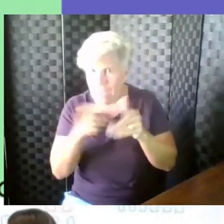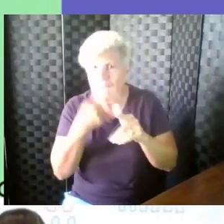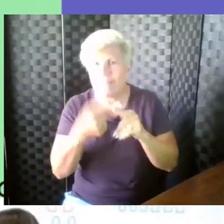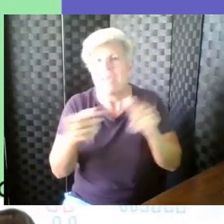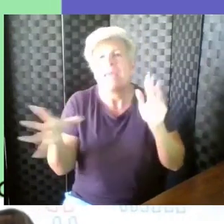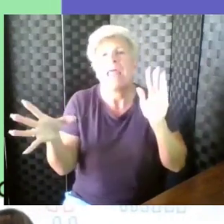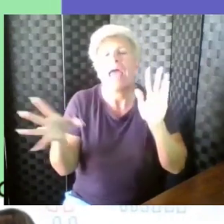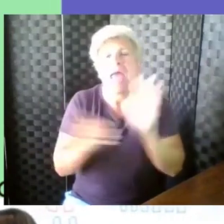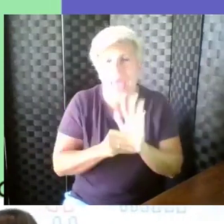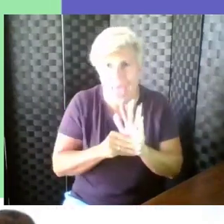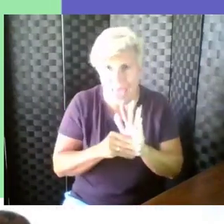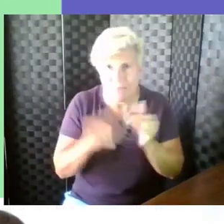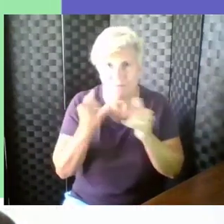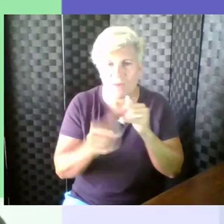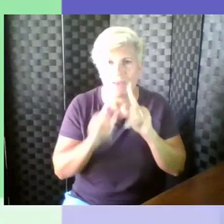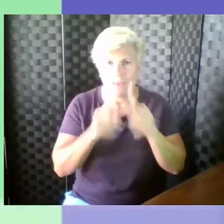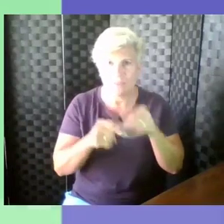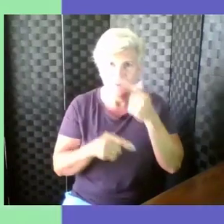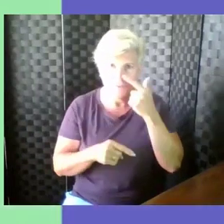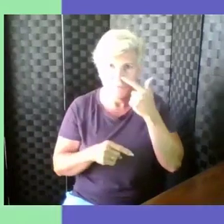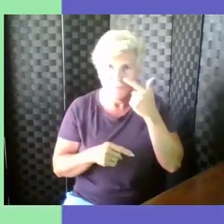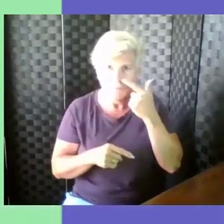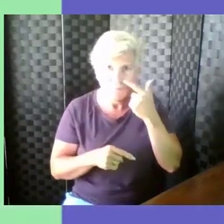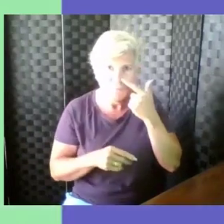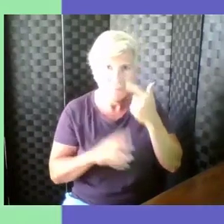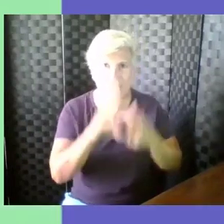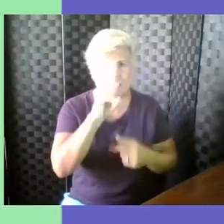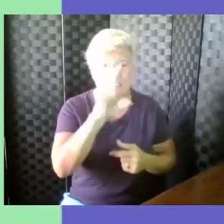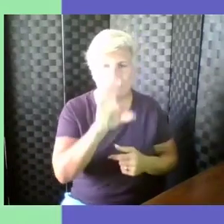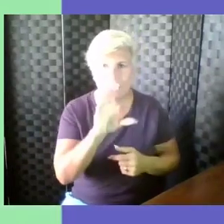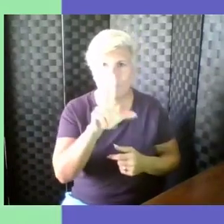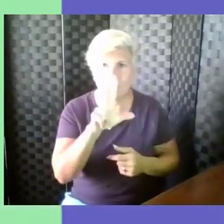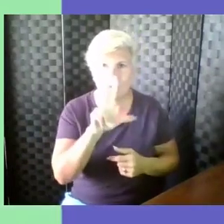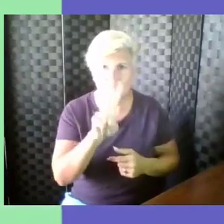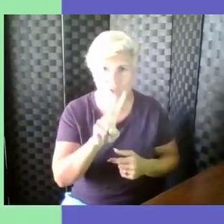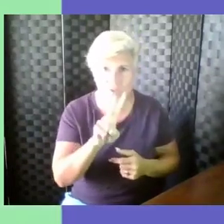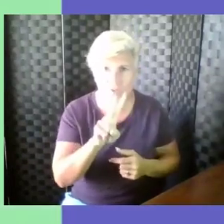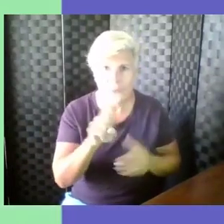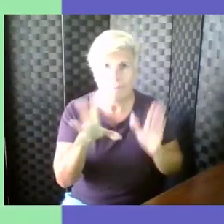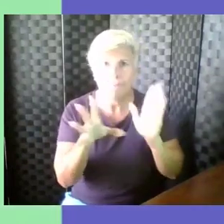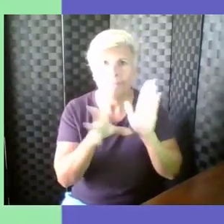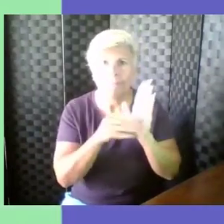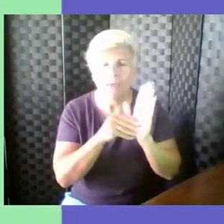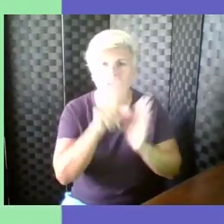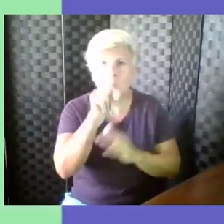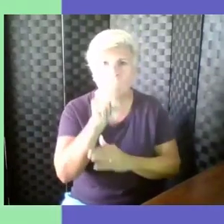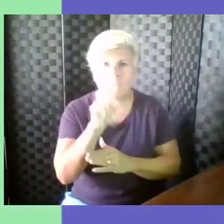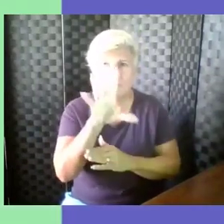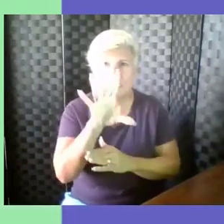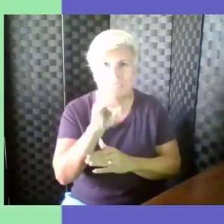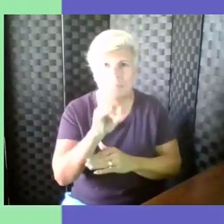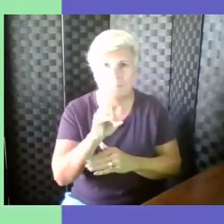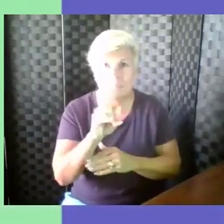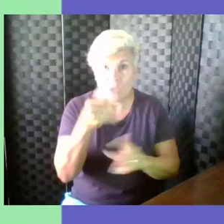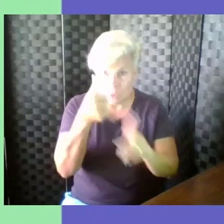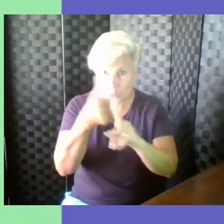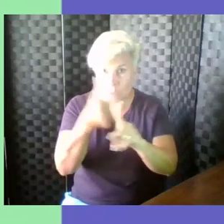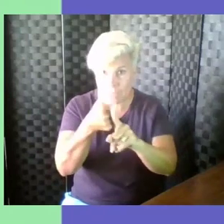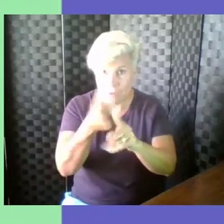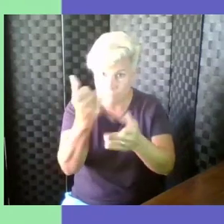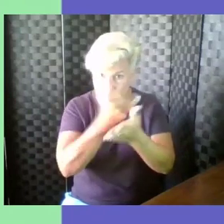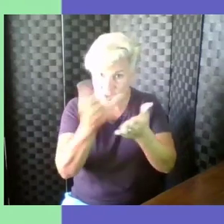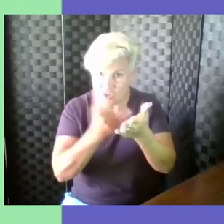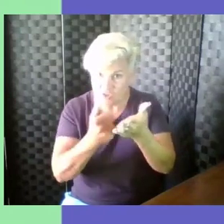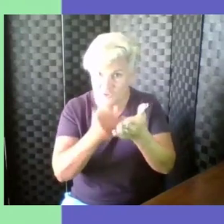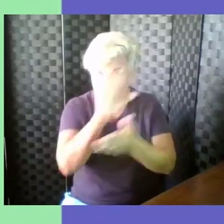answer. All right, here we go. Let's see what you can do with 632 plus 157. Let's